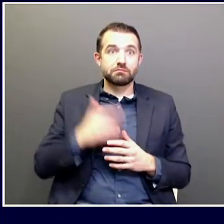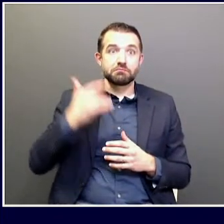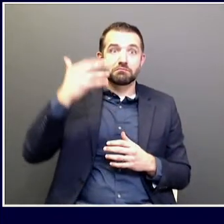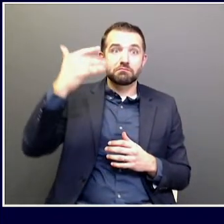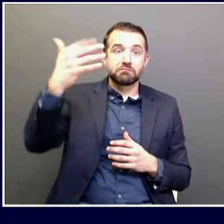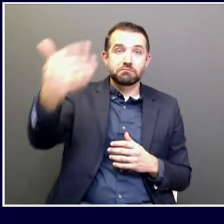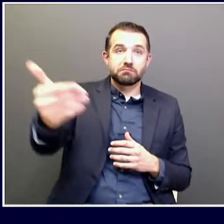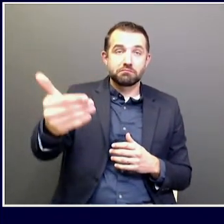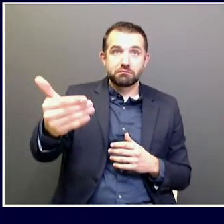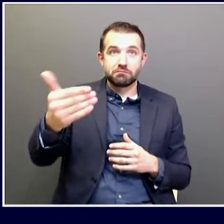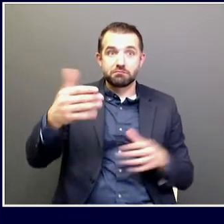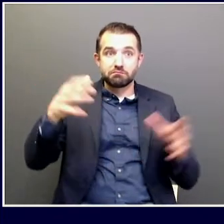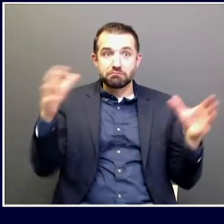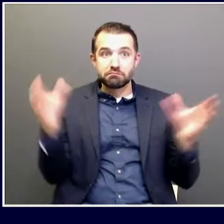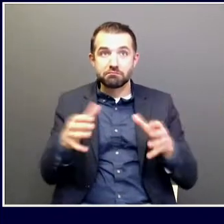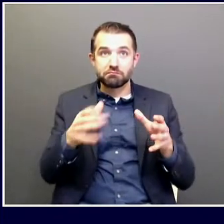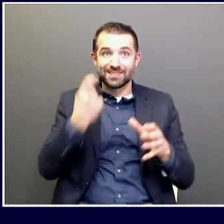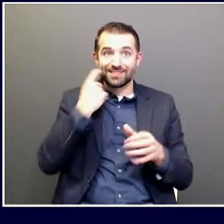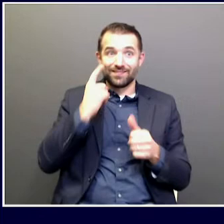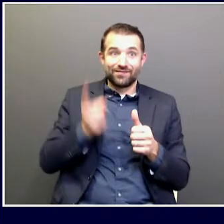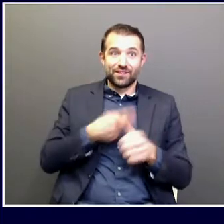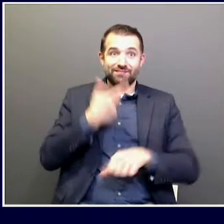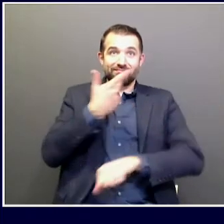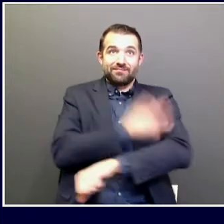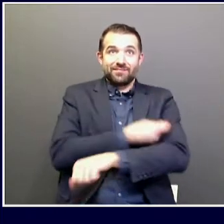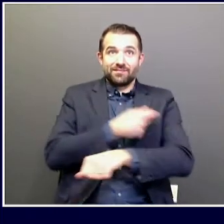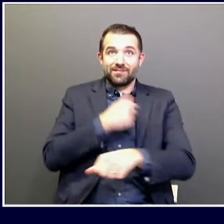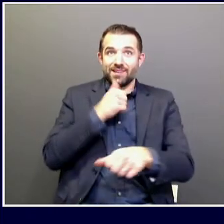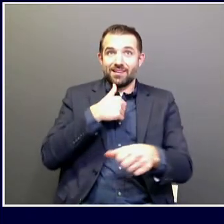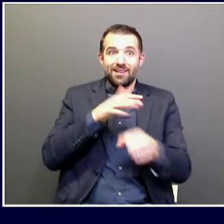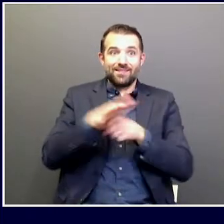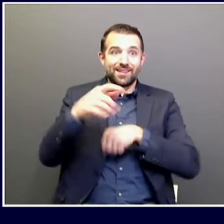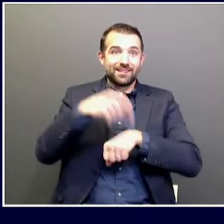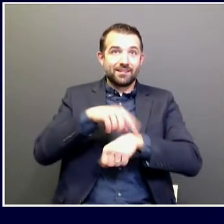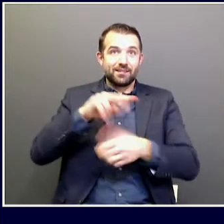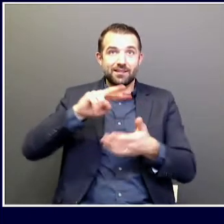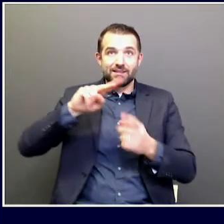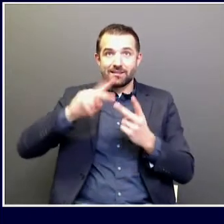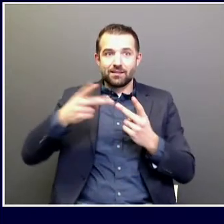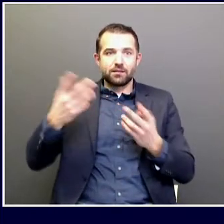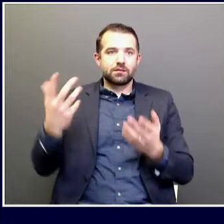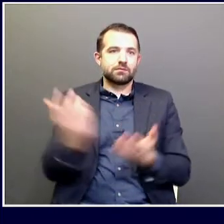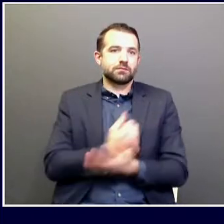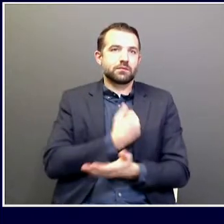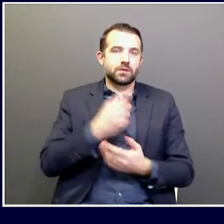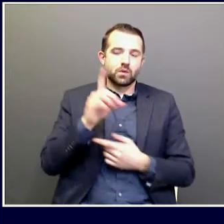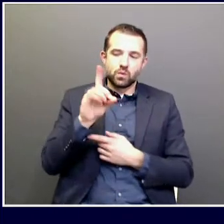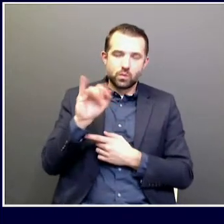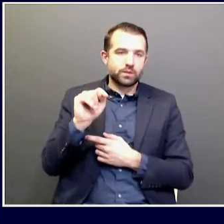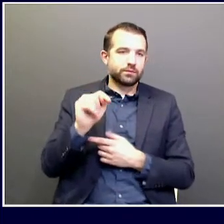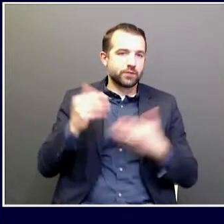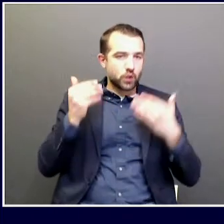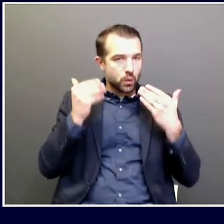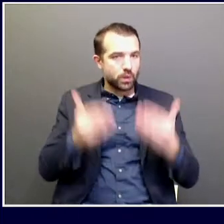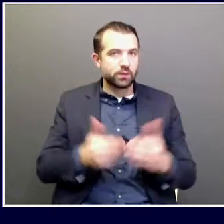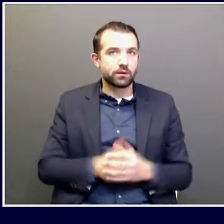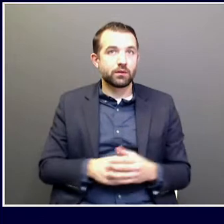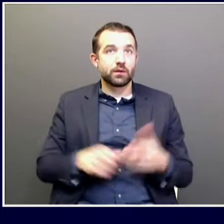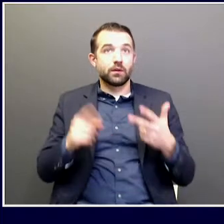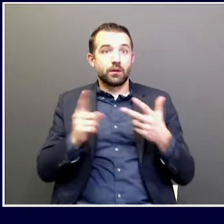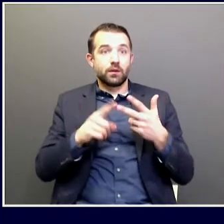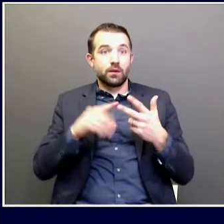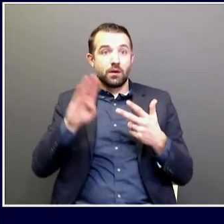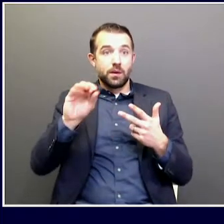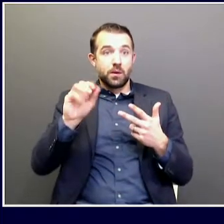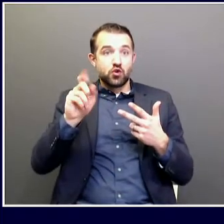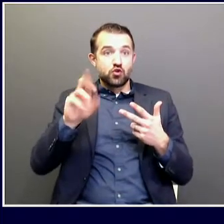have just gotten your first shot, to get your second shot. I think it's now time to make sure everyone is getting a booster as well. And you've got time, if